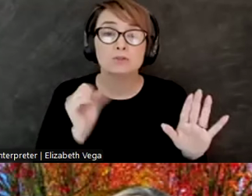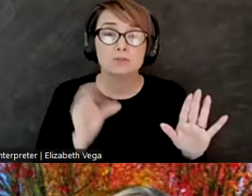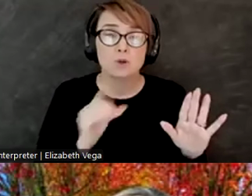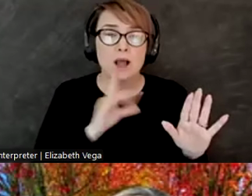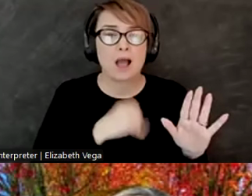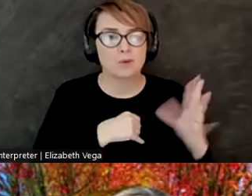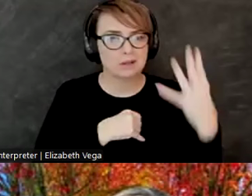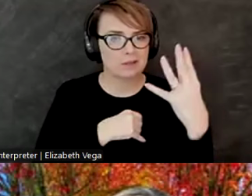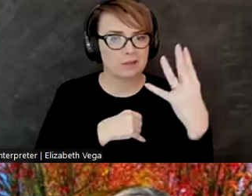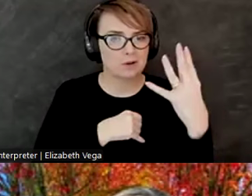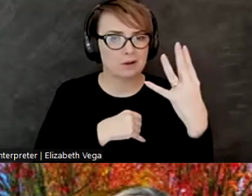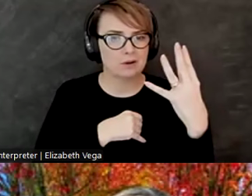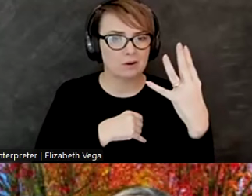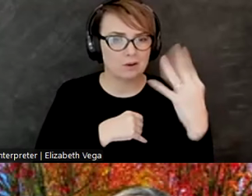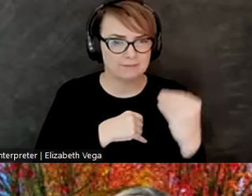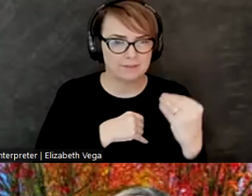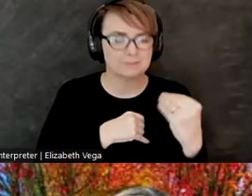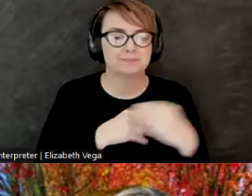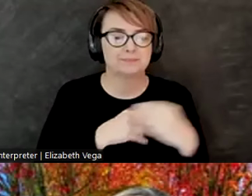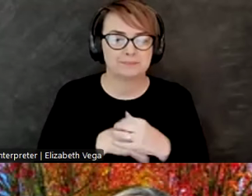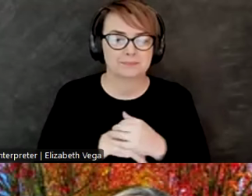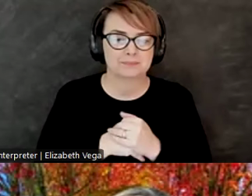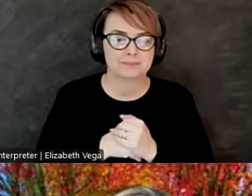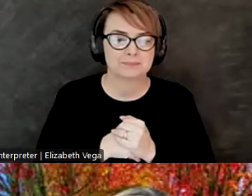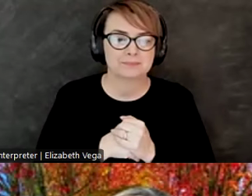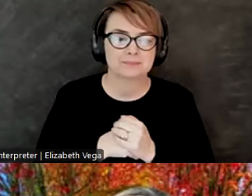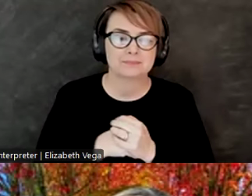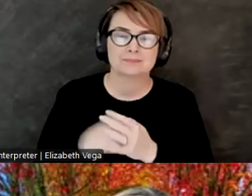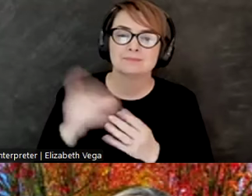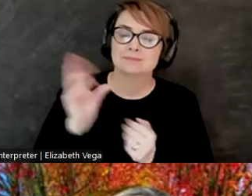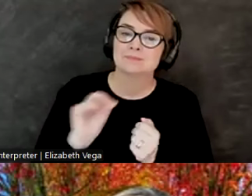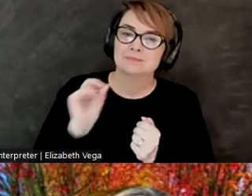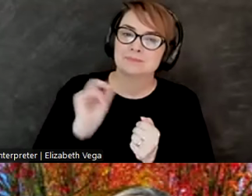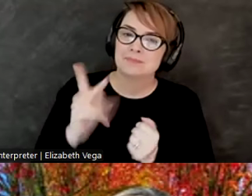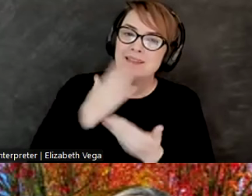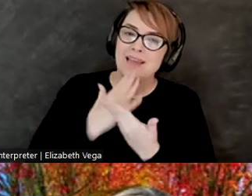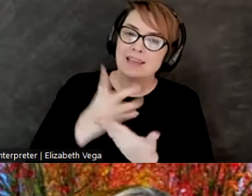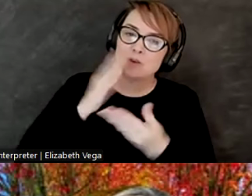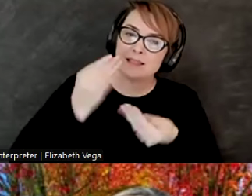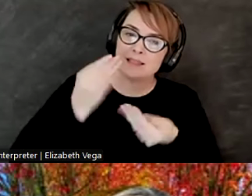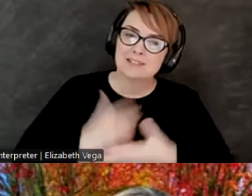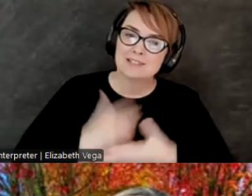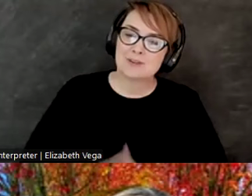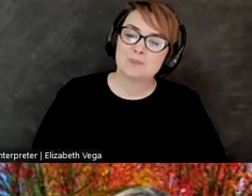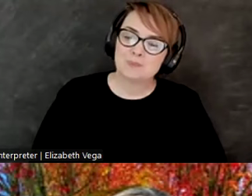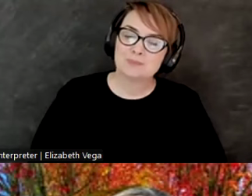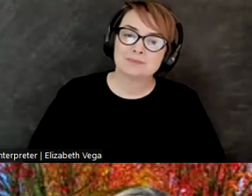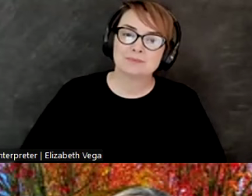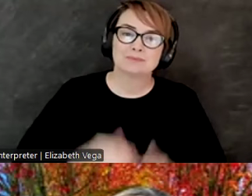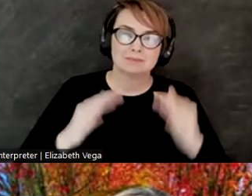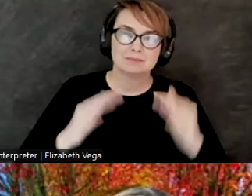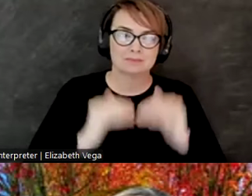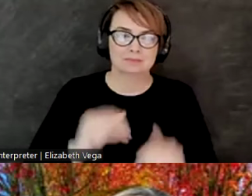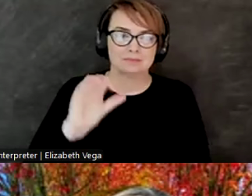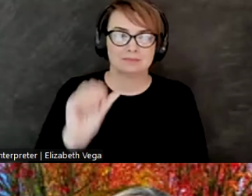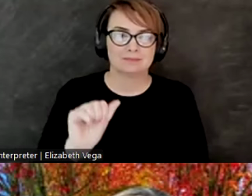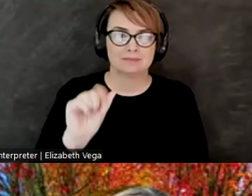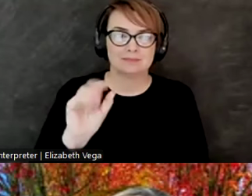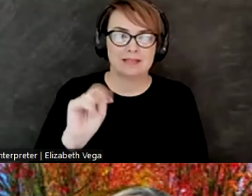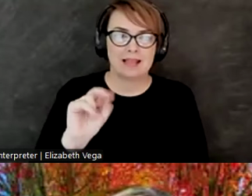camera when my signal improves. Thank Thank you you. so much. Thanks for letting us know. Appreciate it. Anthony Charles Maron.